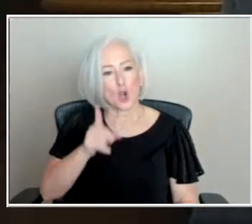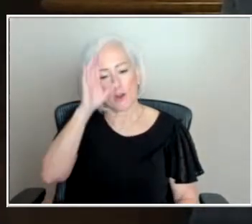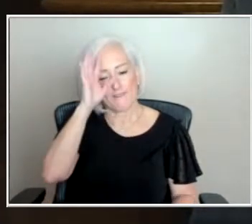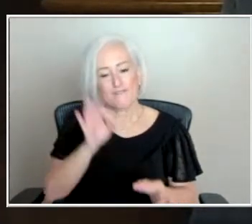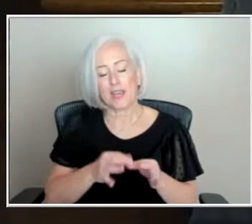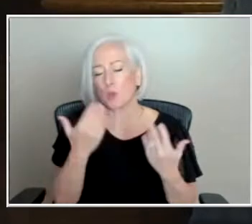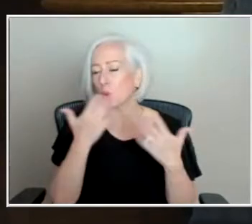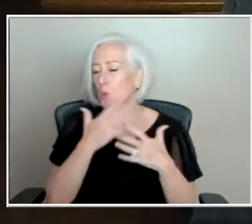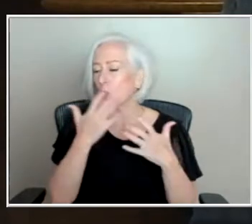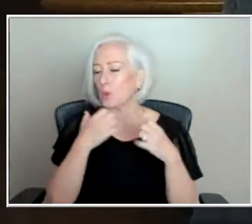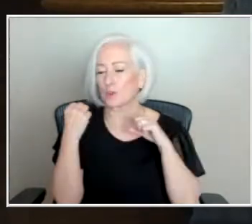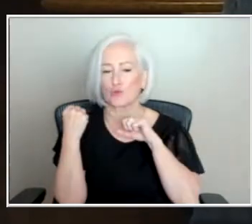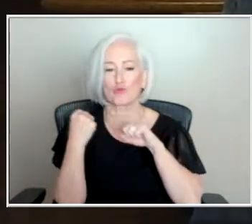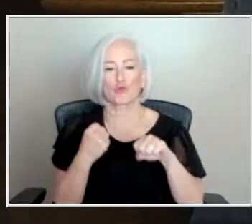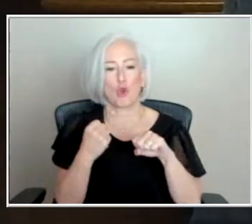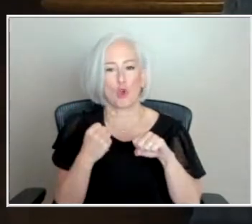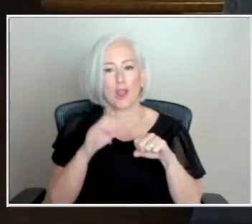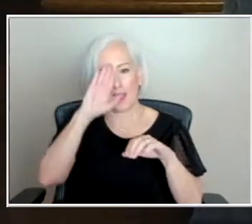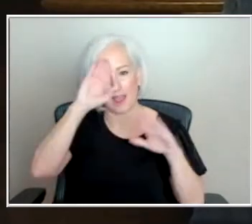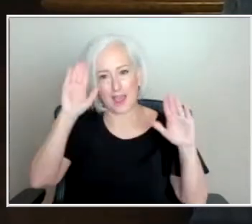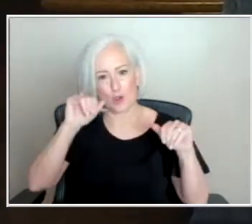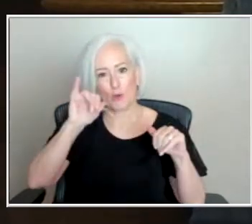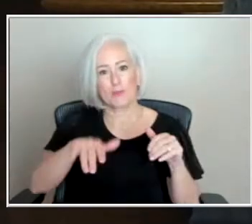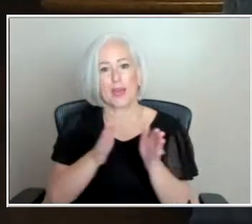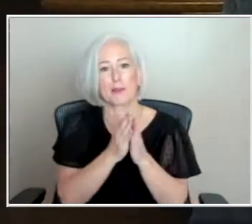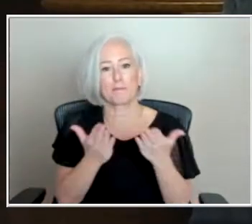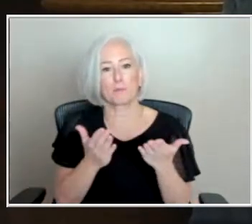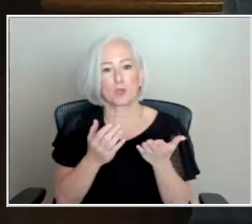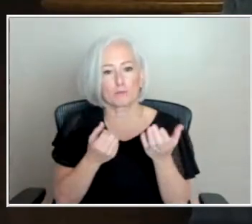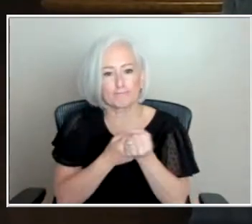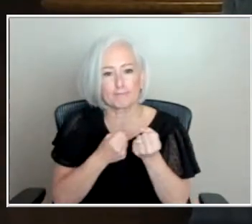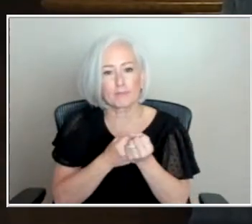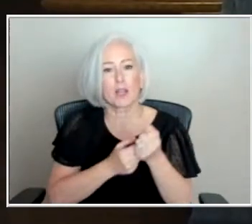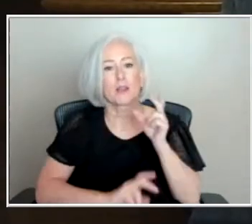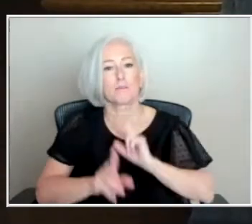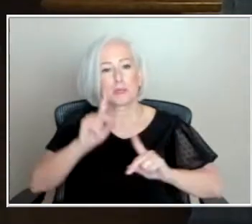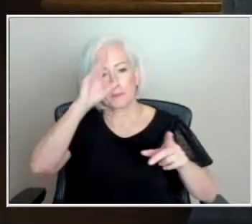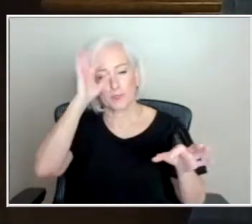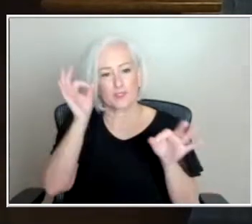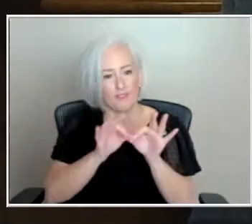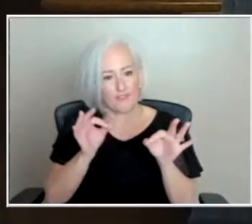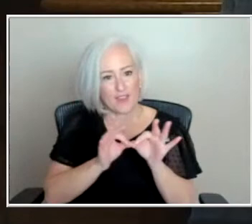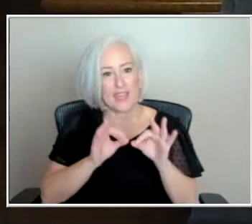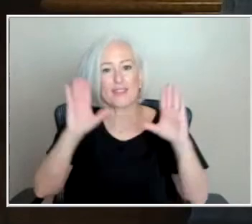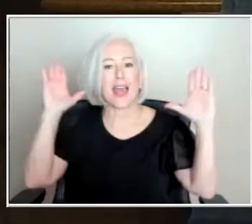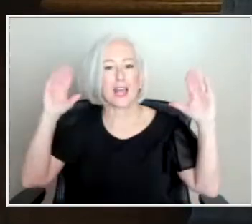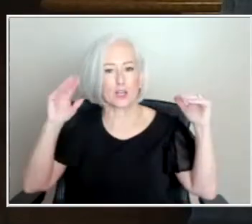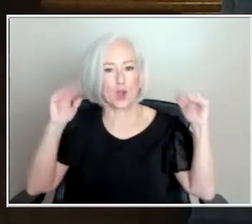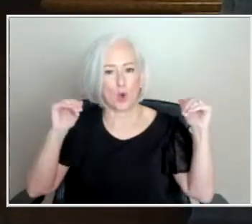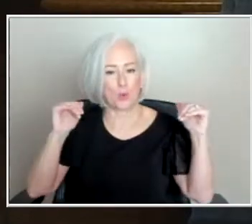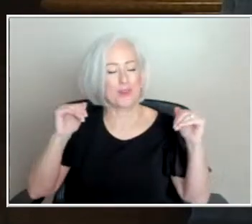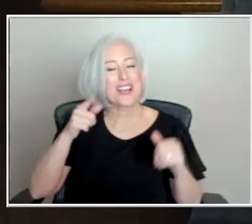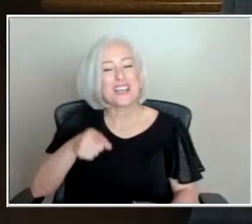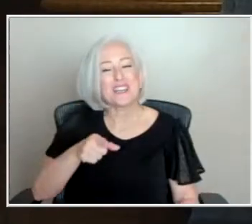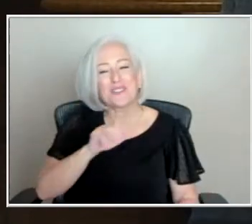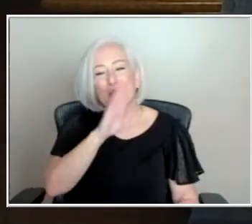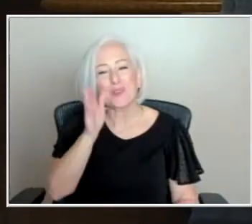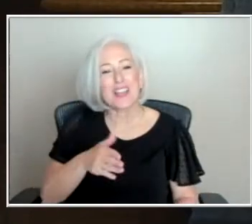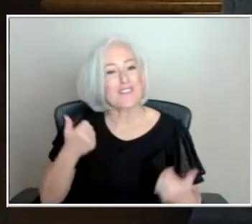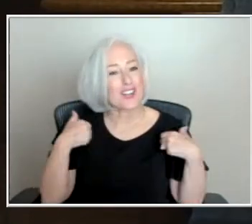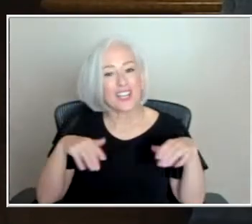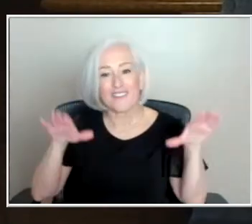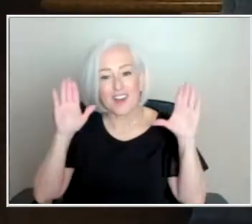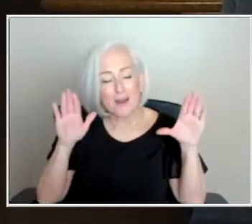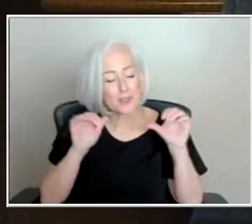so that would be something I hope this book boosts people's faith and their hope. Because if you never, ever give up and you